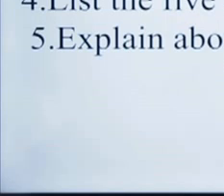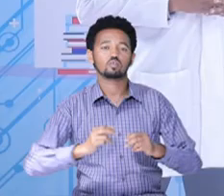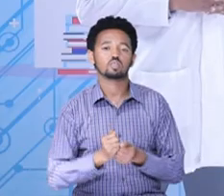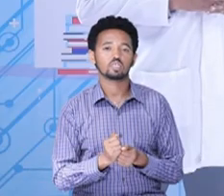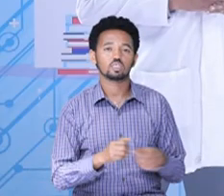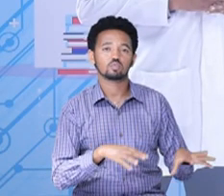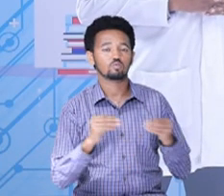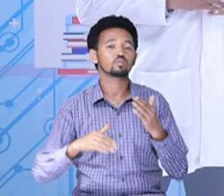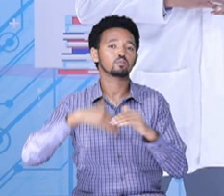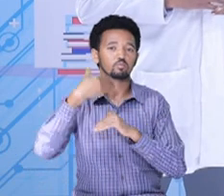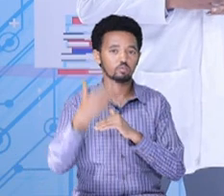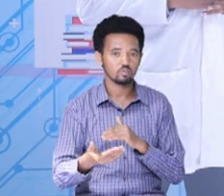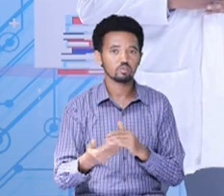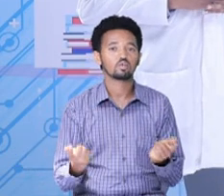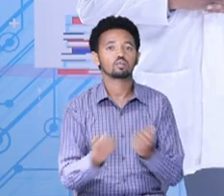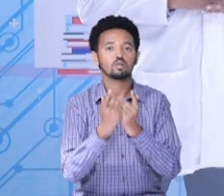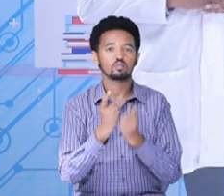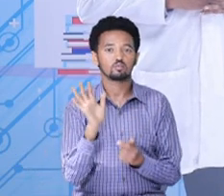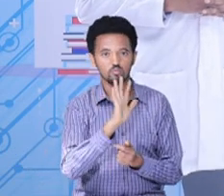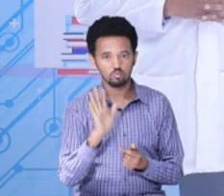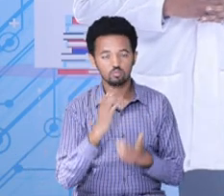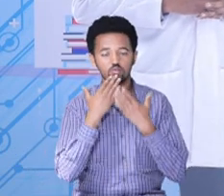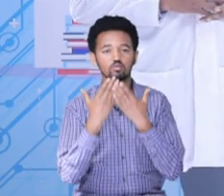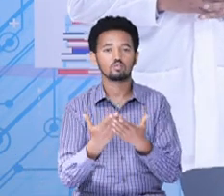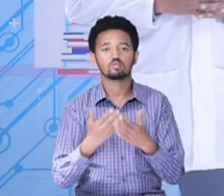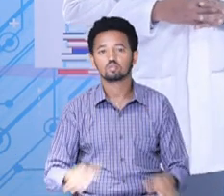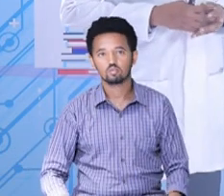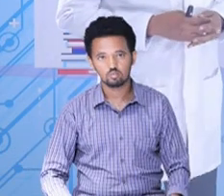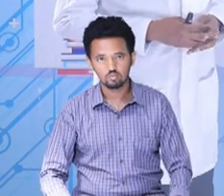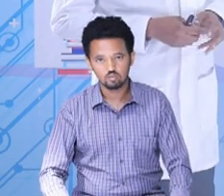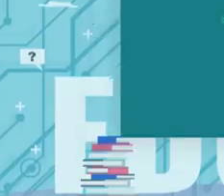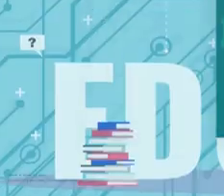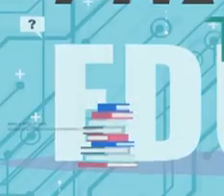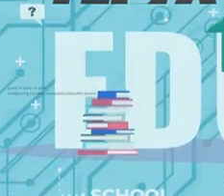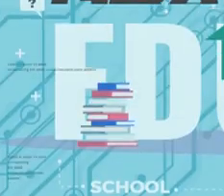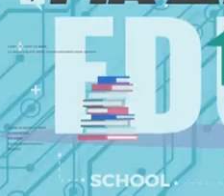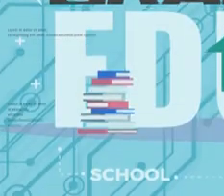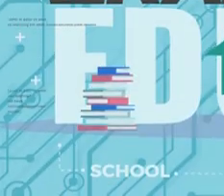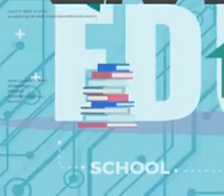Student, until next time, goodbye, stay at home, thank you.